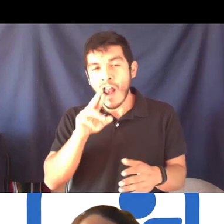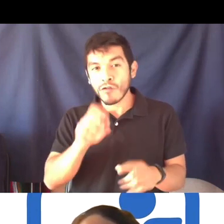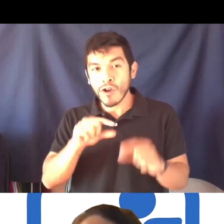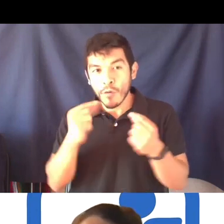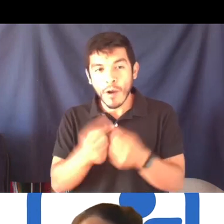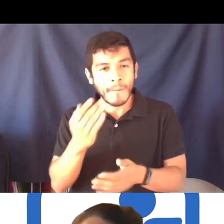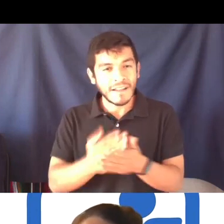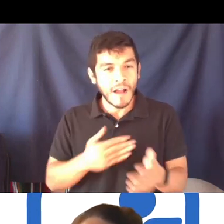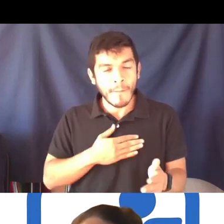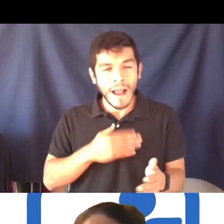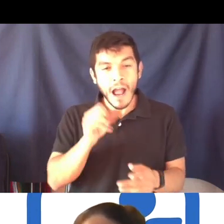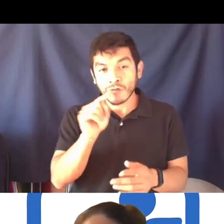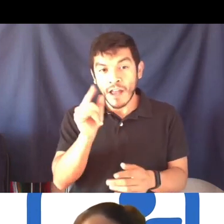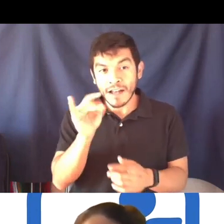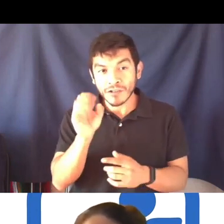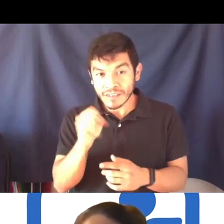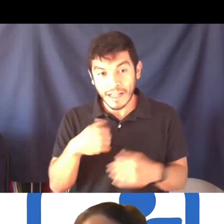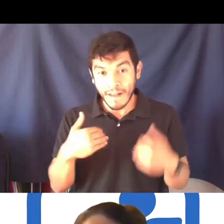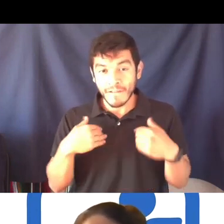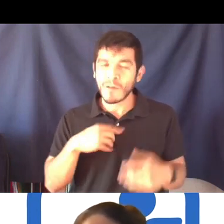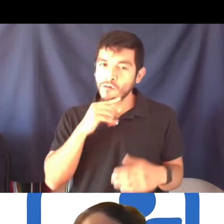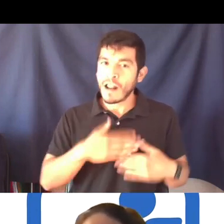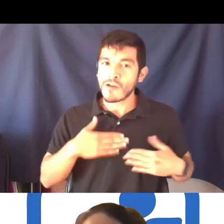because I tell you, I really enjoyed this presentation.